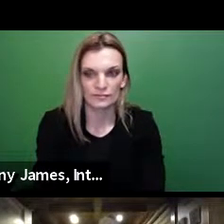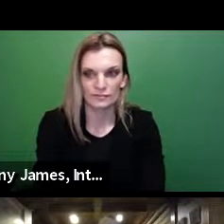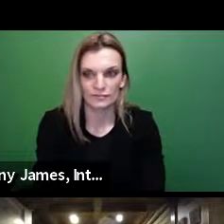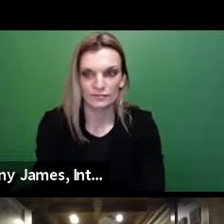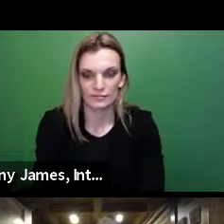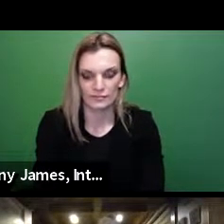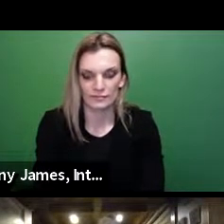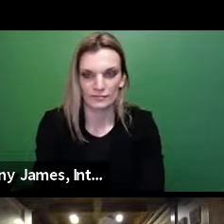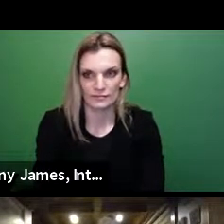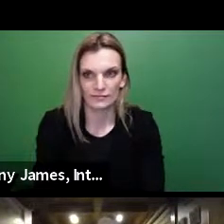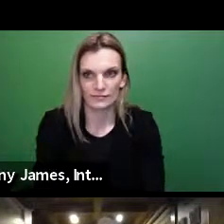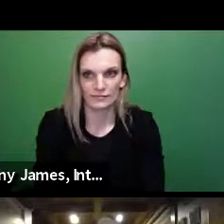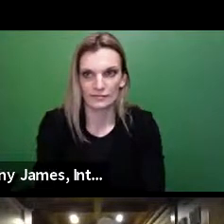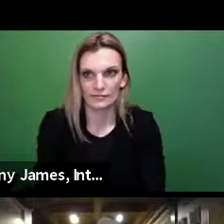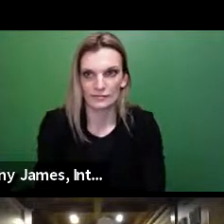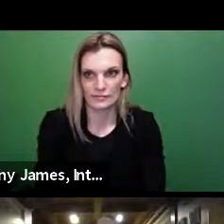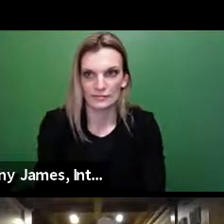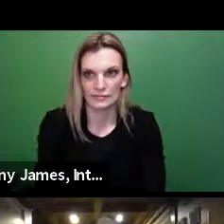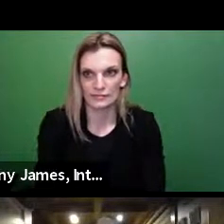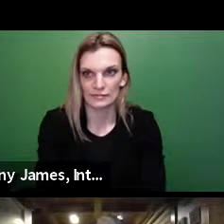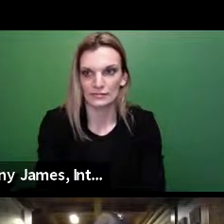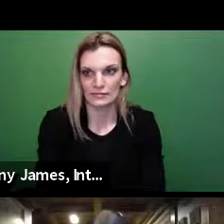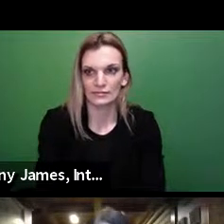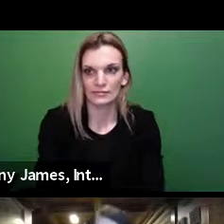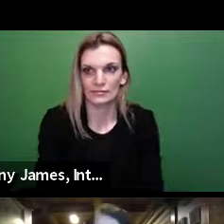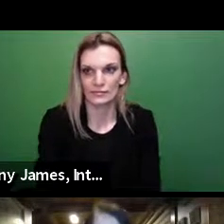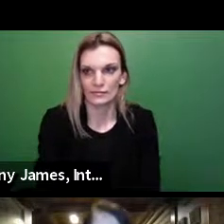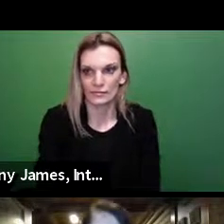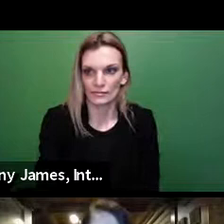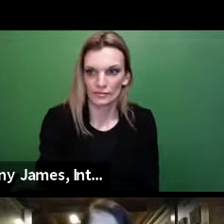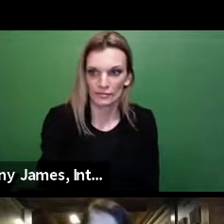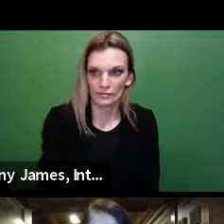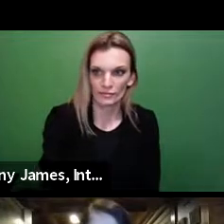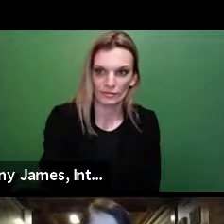Okay. All right. Thank you, ladies, very much for joining us this evening.